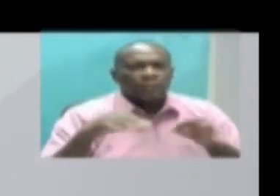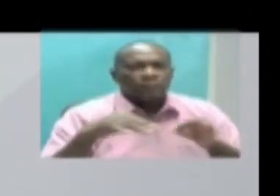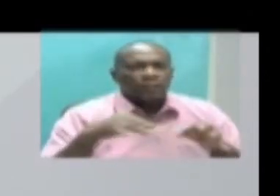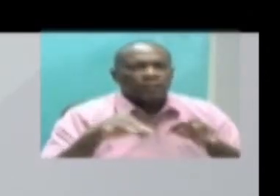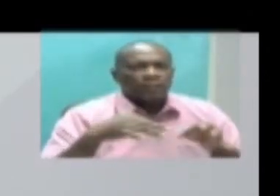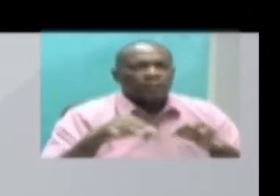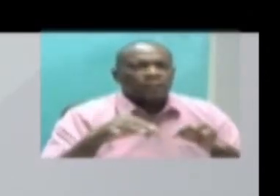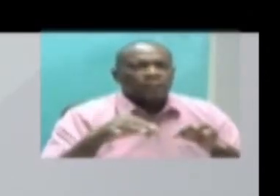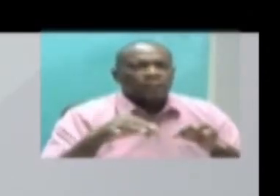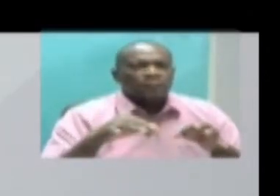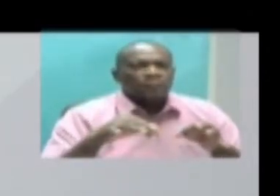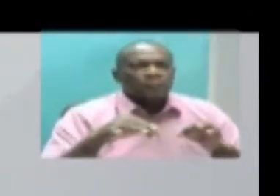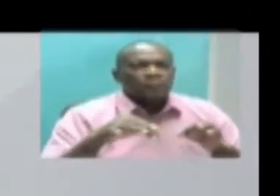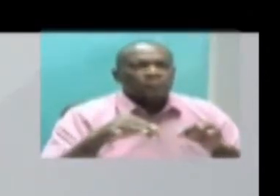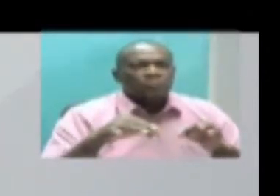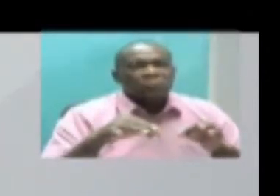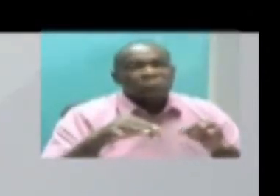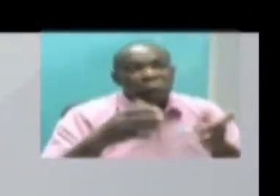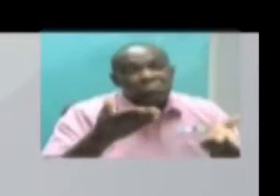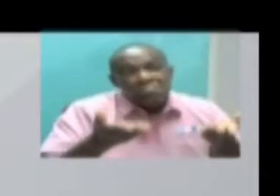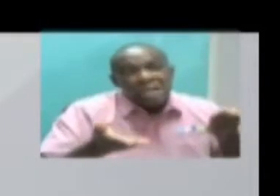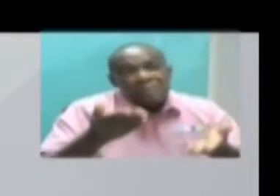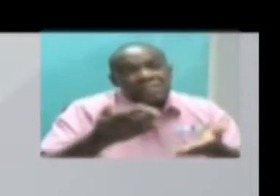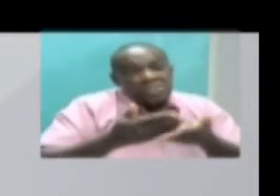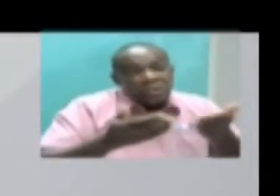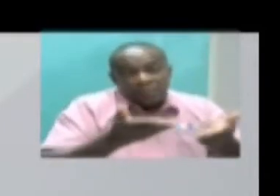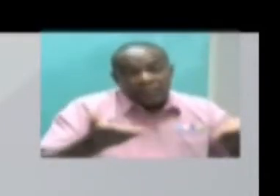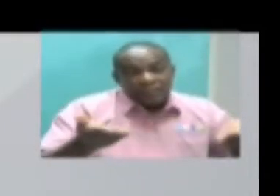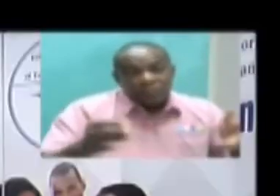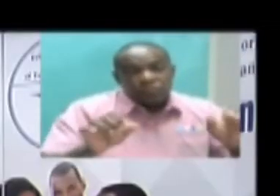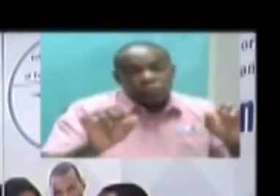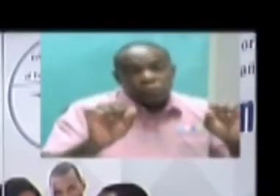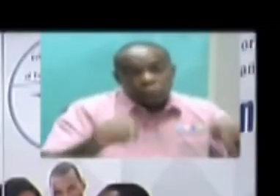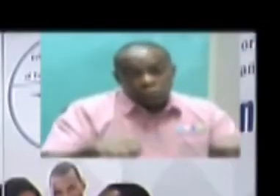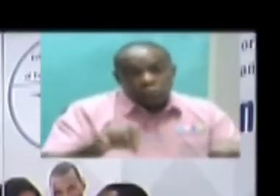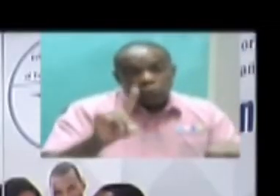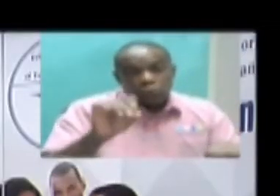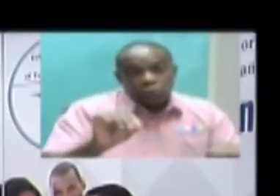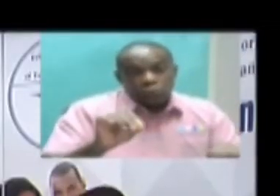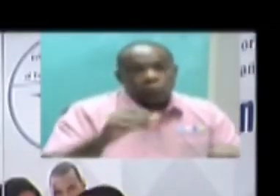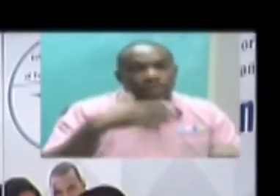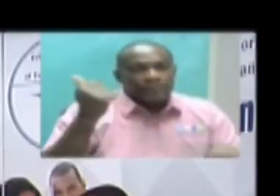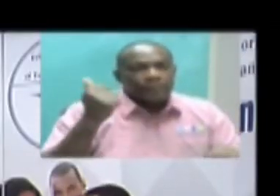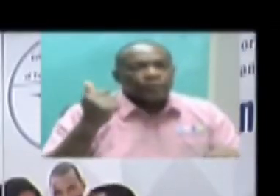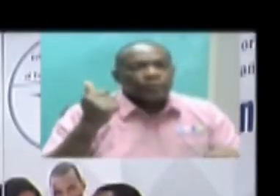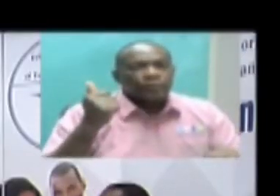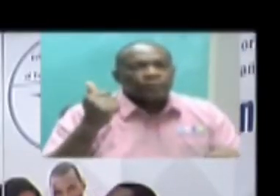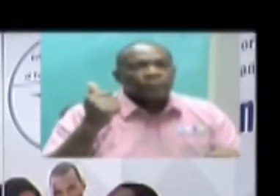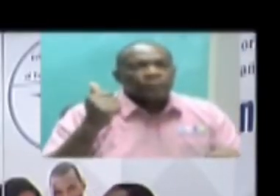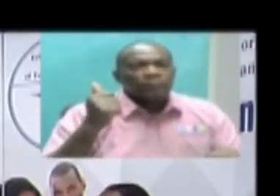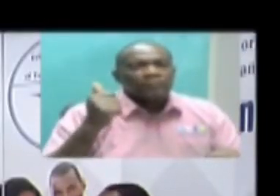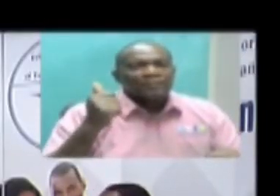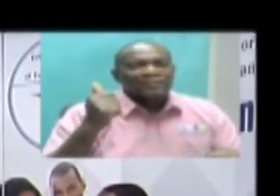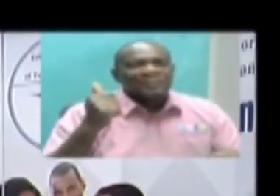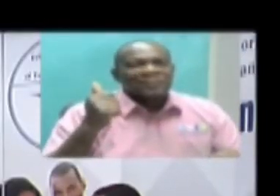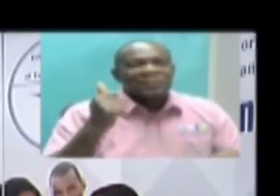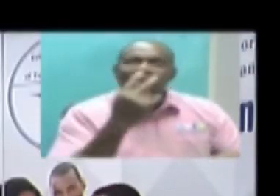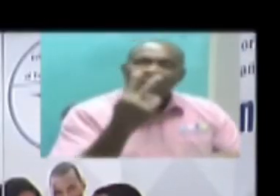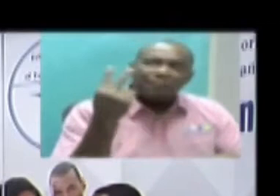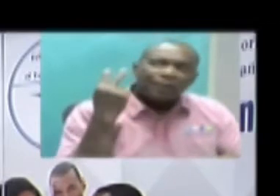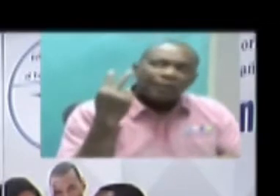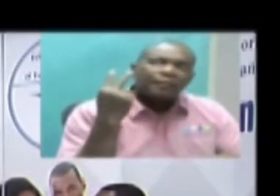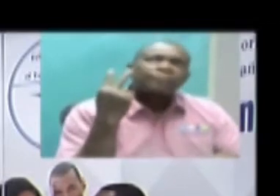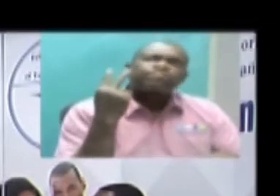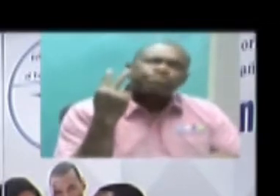done better, or what they say, hindsight is 20/20 vision, right? Yes. So what could have been done